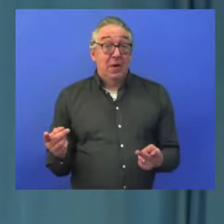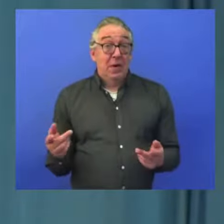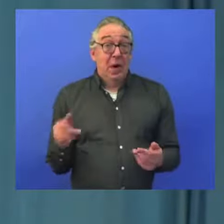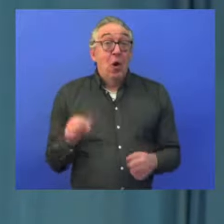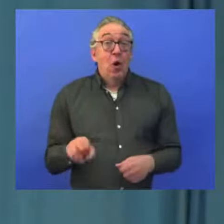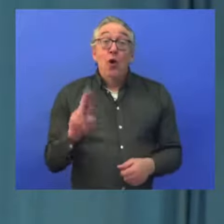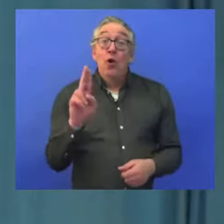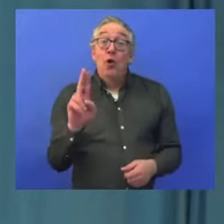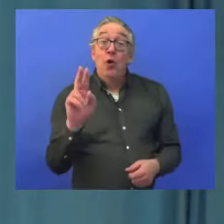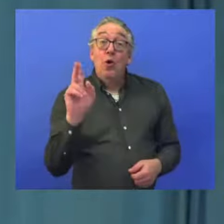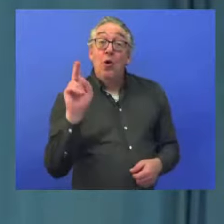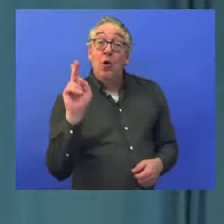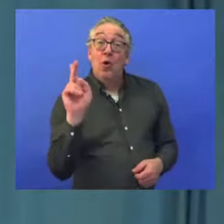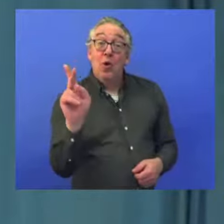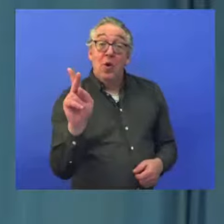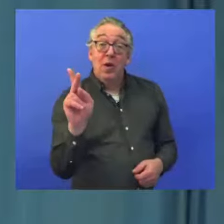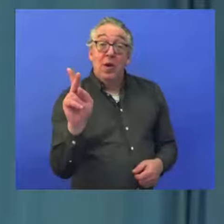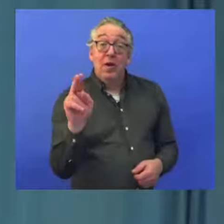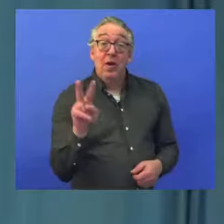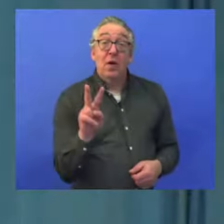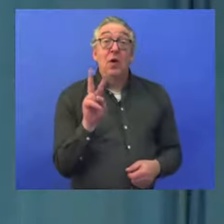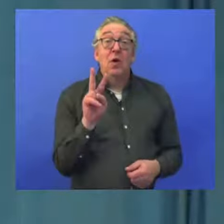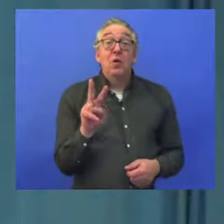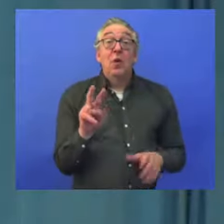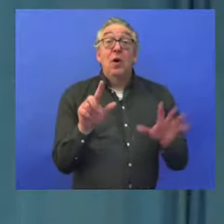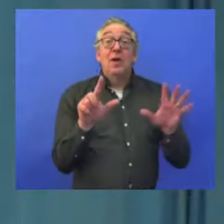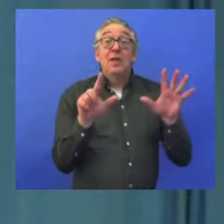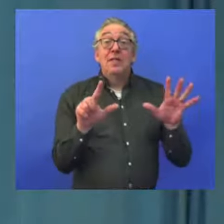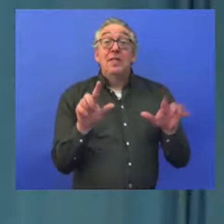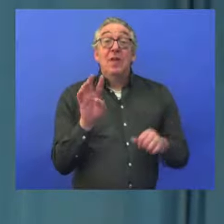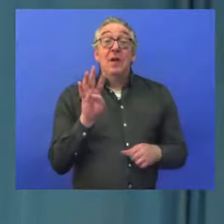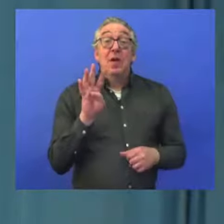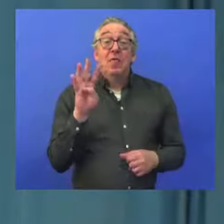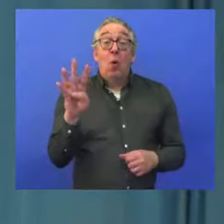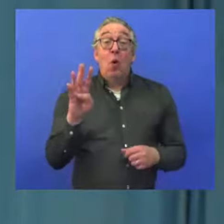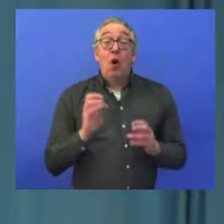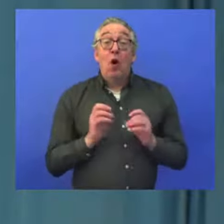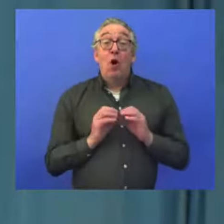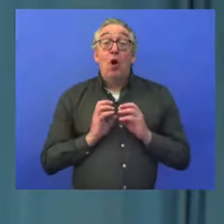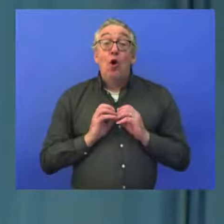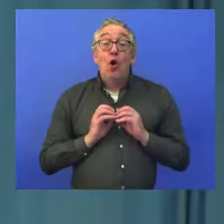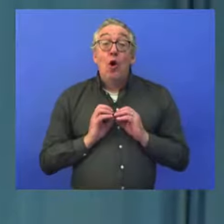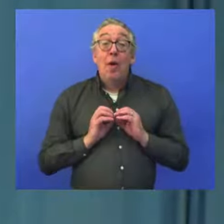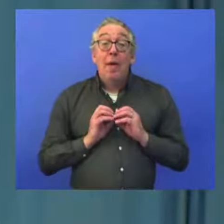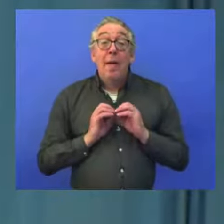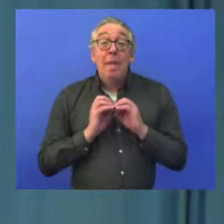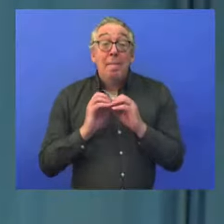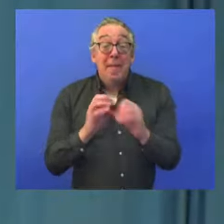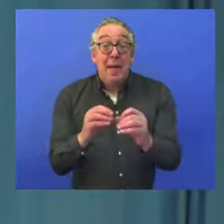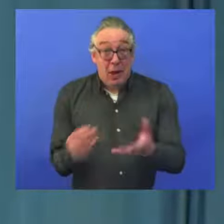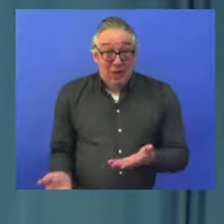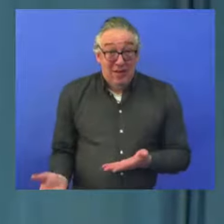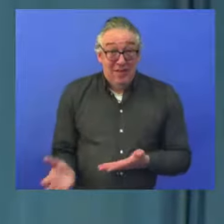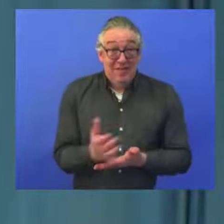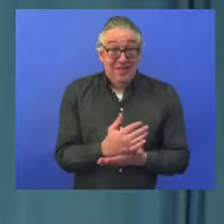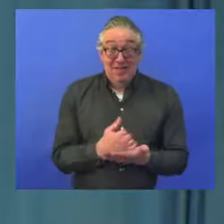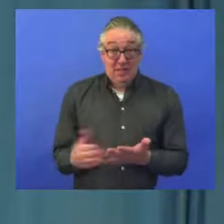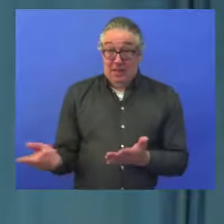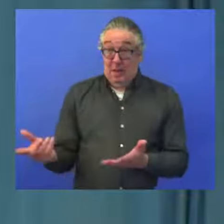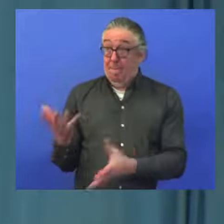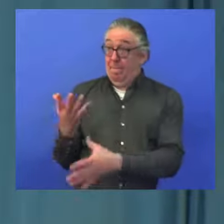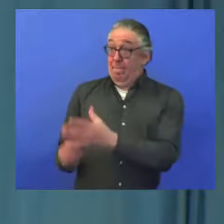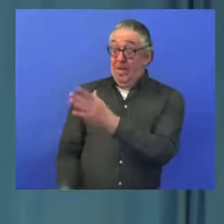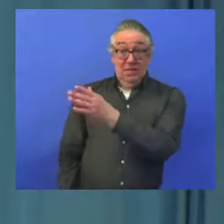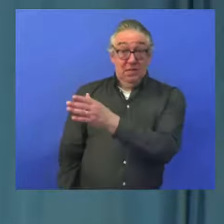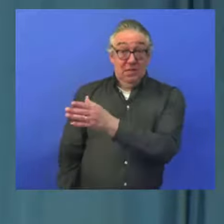it's 274 billion is missed in revenue to not just hospitality, to